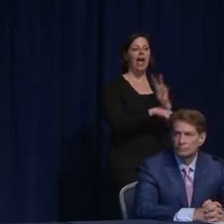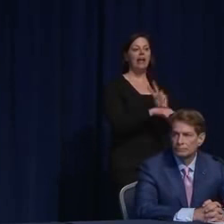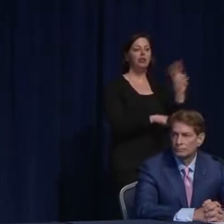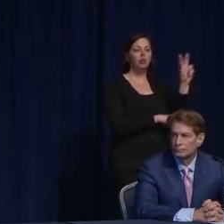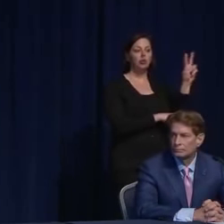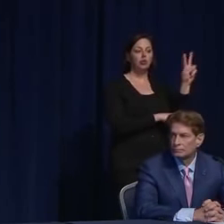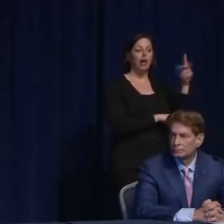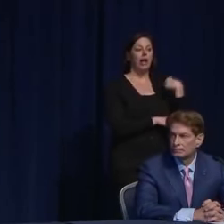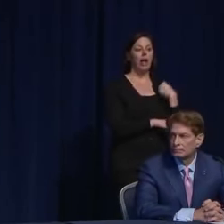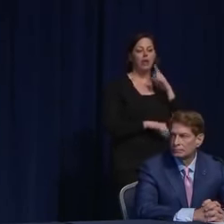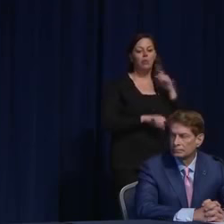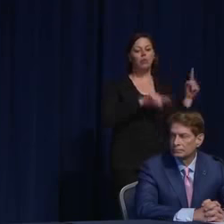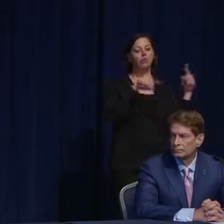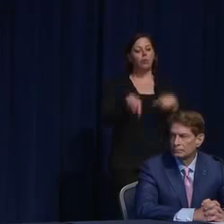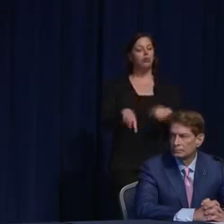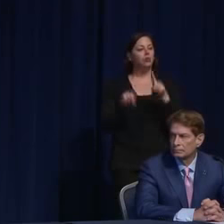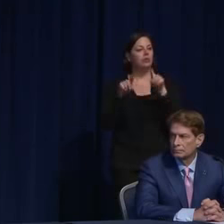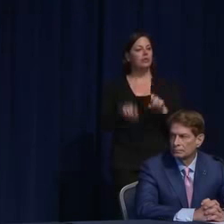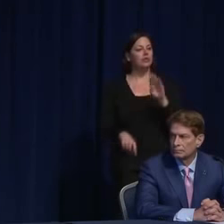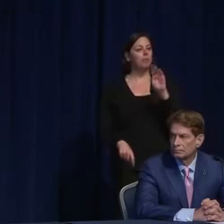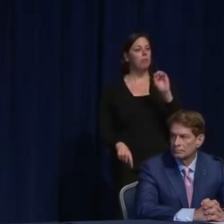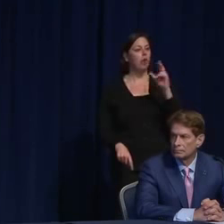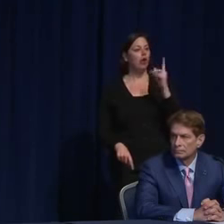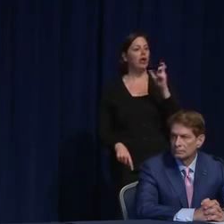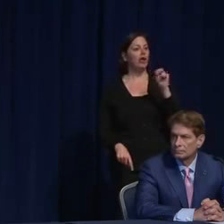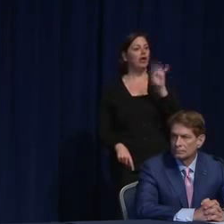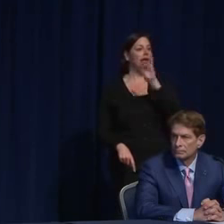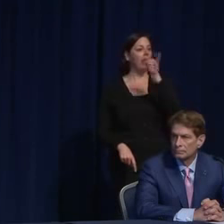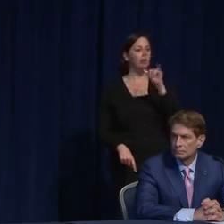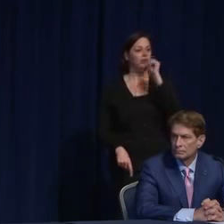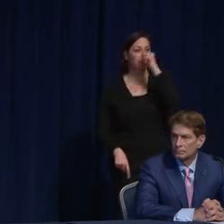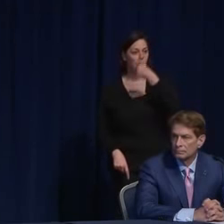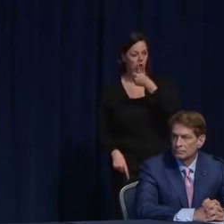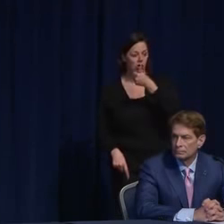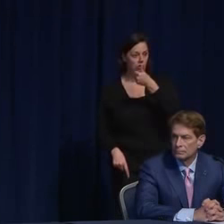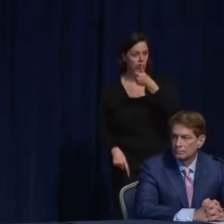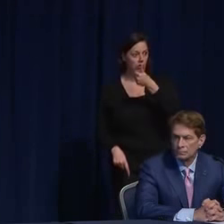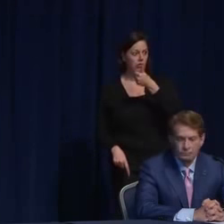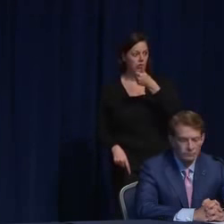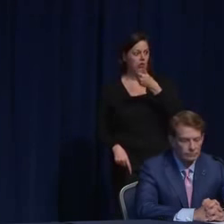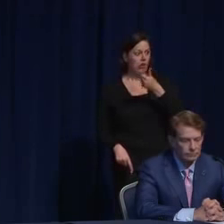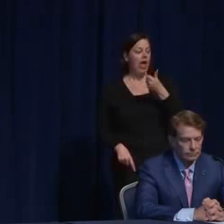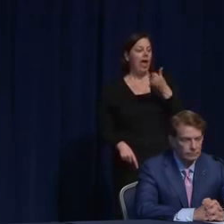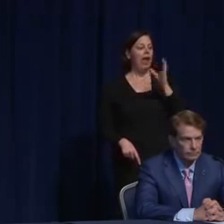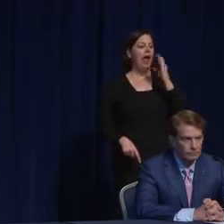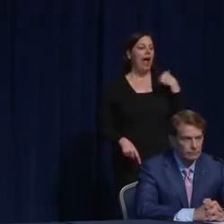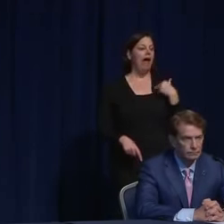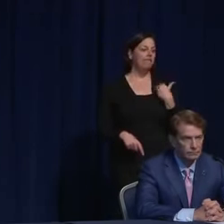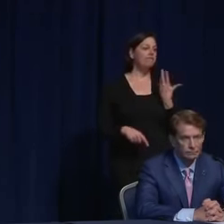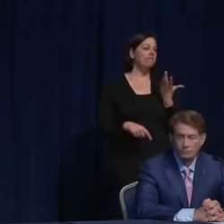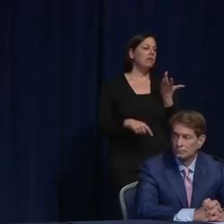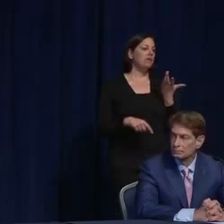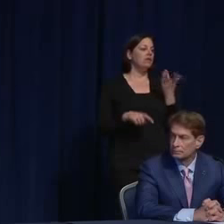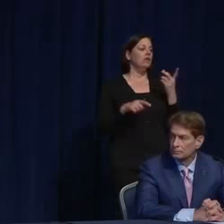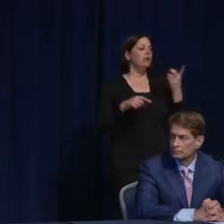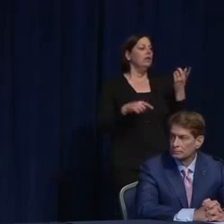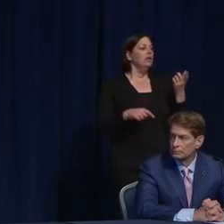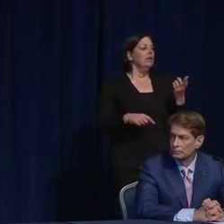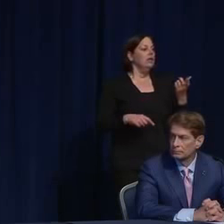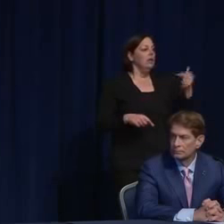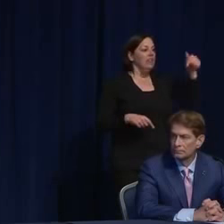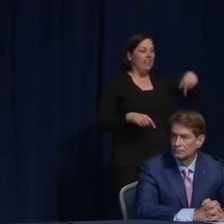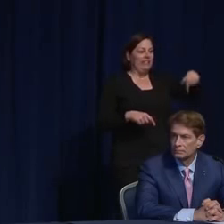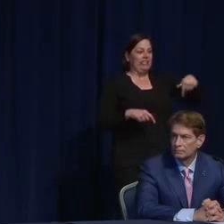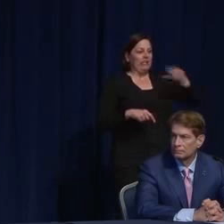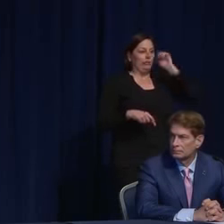at the testing site. Before then, we'll be together at Bergen Community College at 2 o'clock. Again, I'd ask everyone